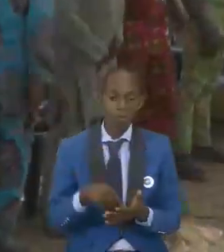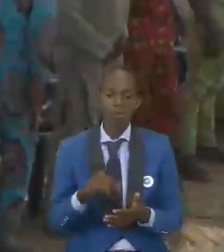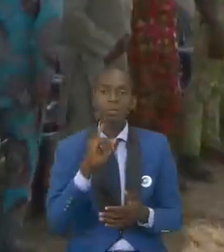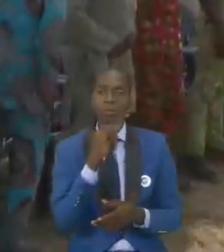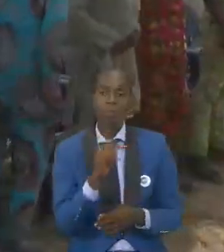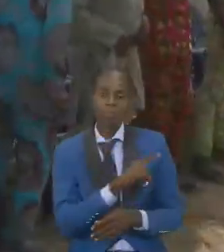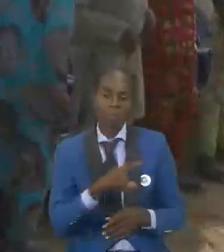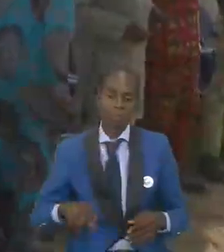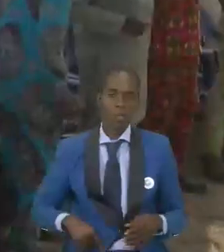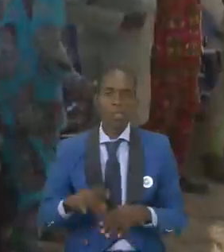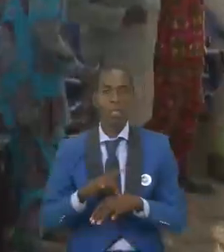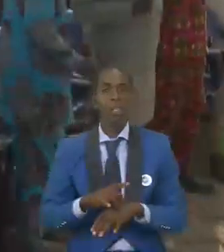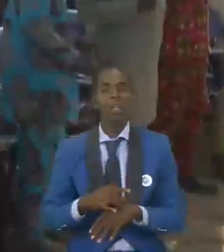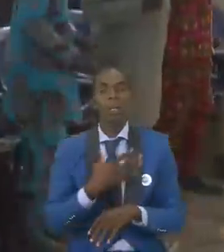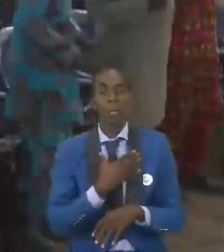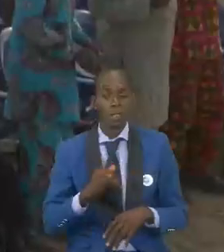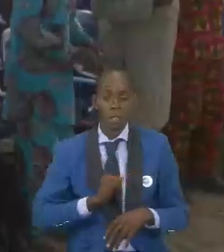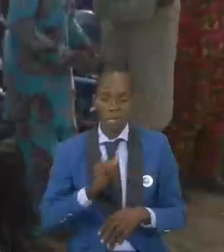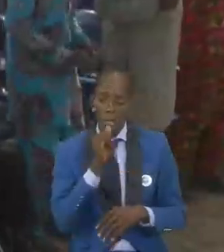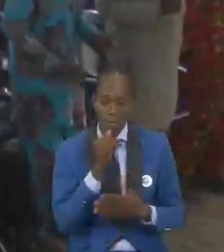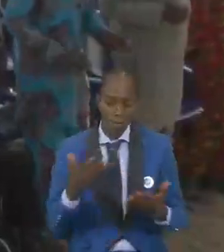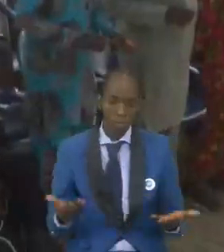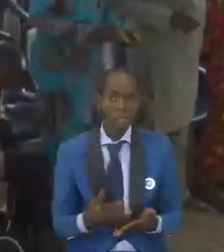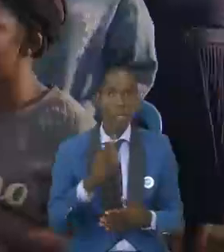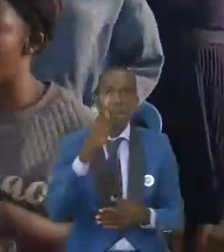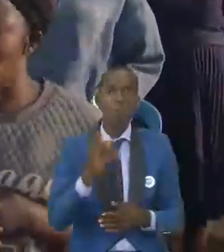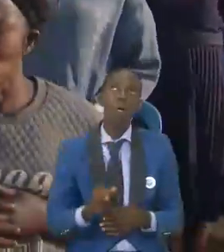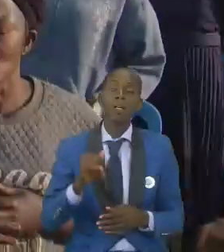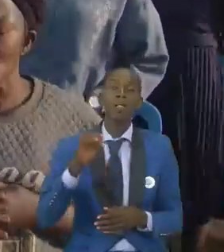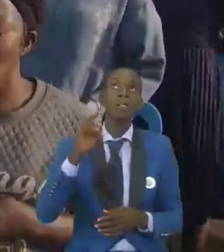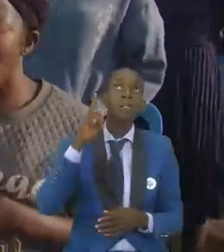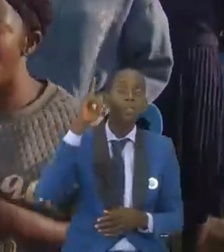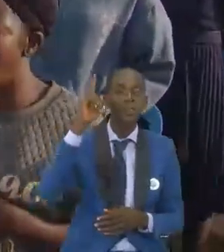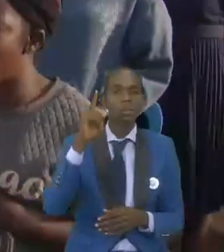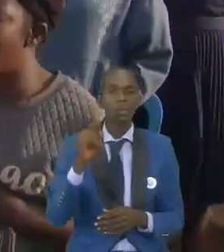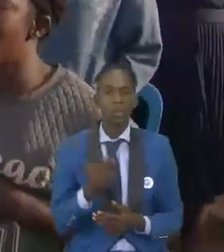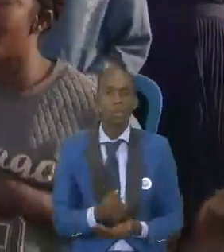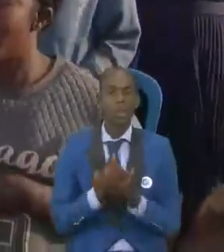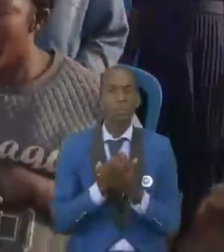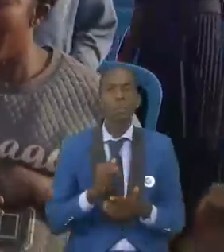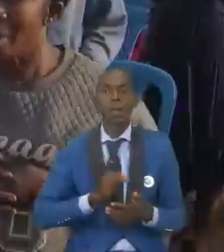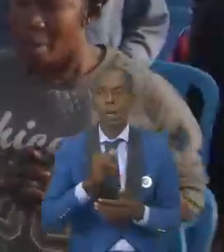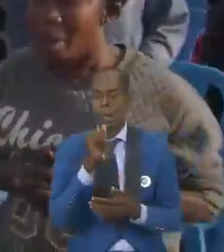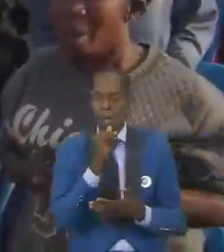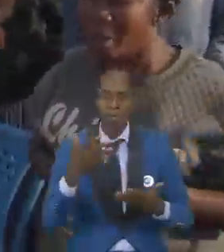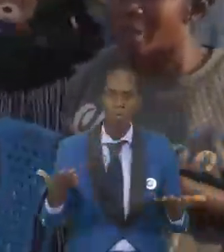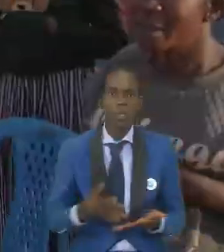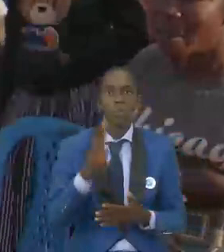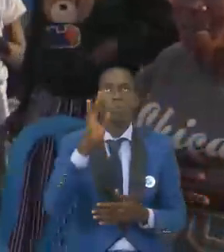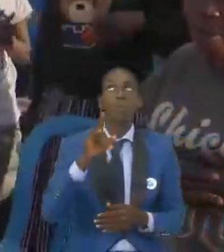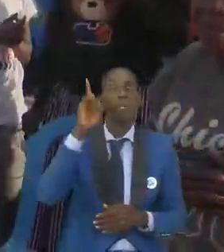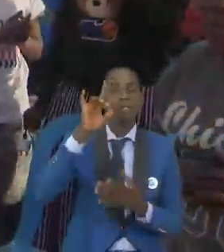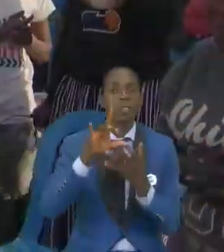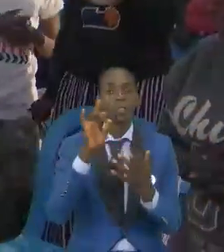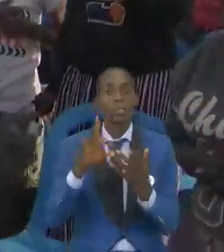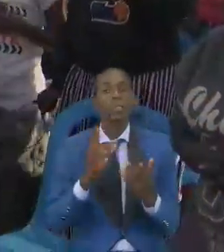earth. And I'm here by his choice. I am here by his decree. And nothing